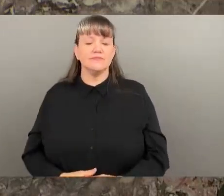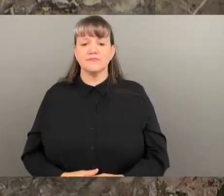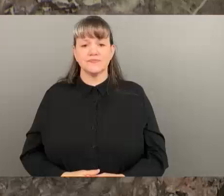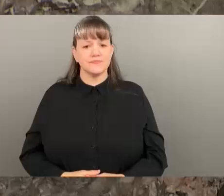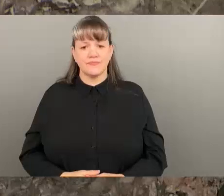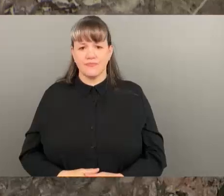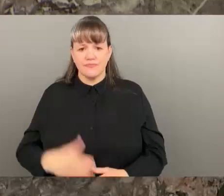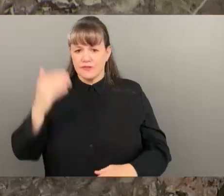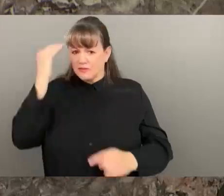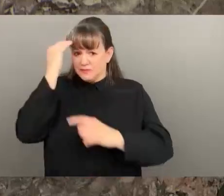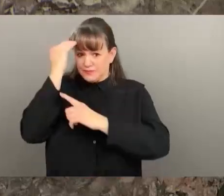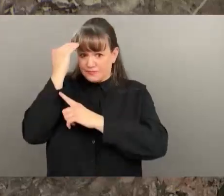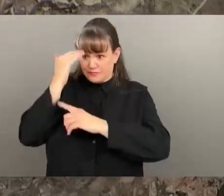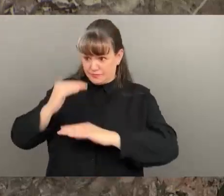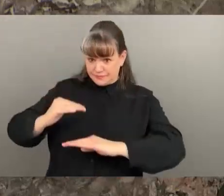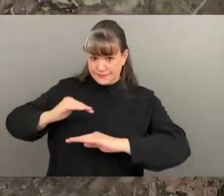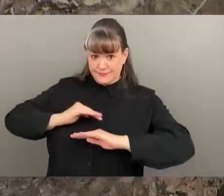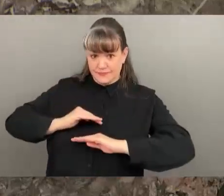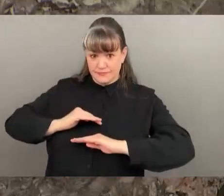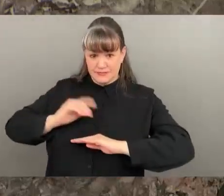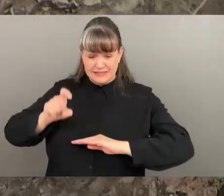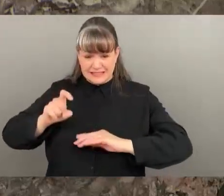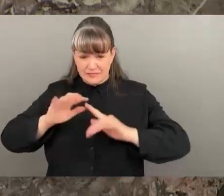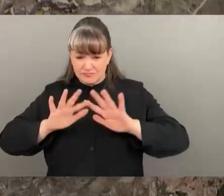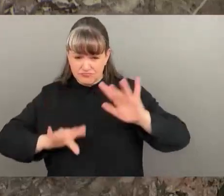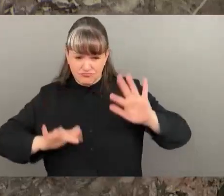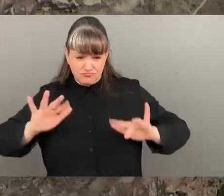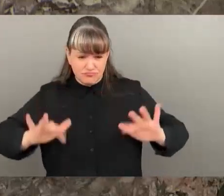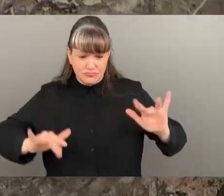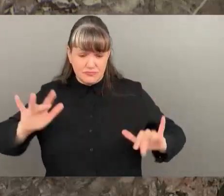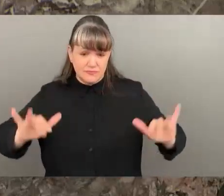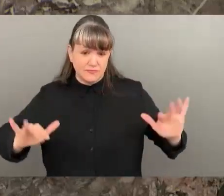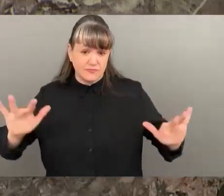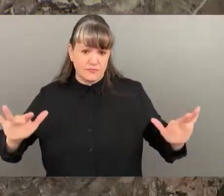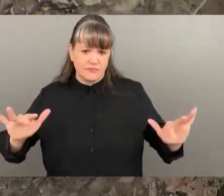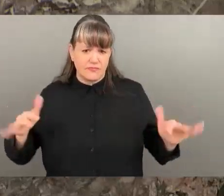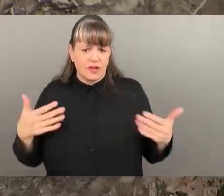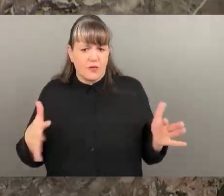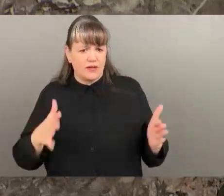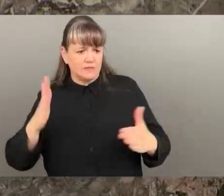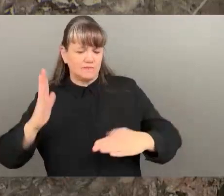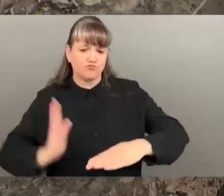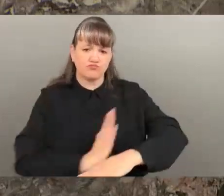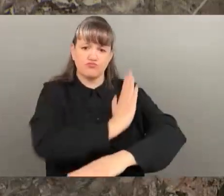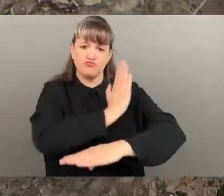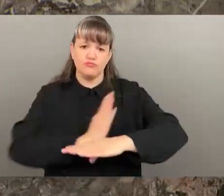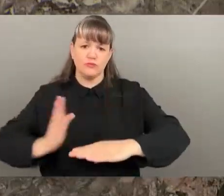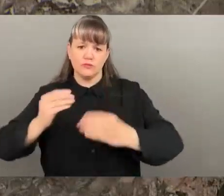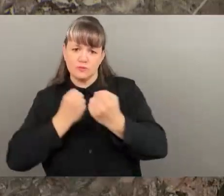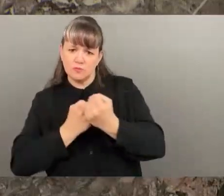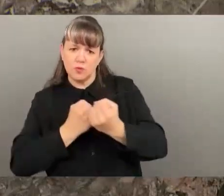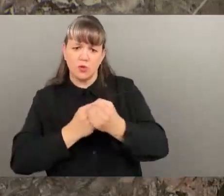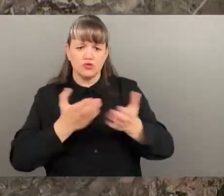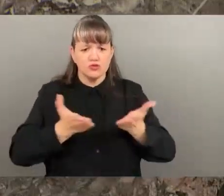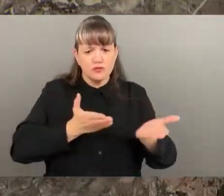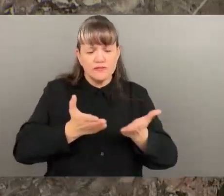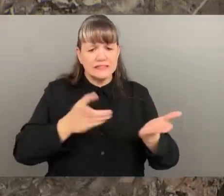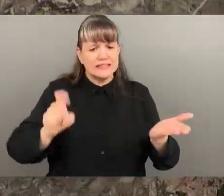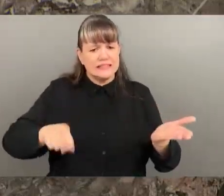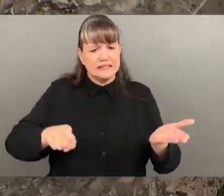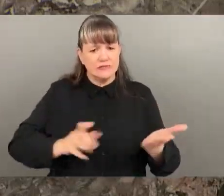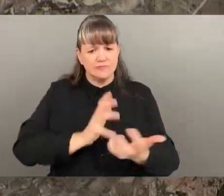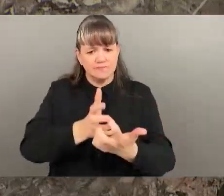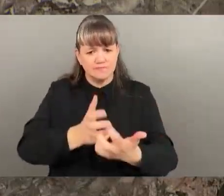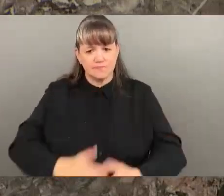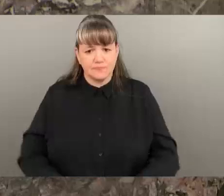of people where they are at, that there are a whole range of services and supports that they need. Every single person's recovery